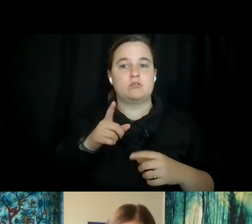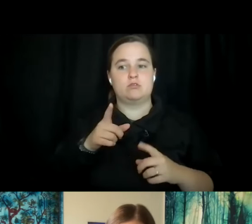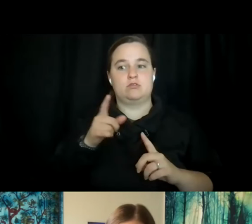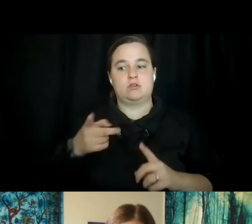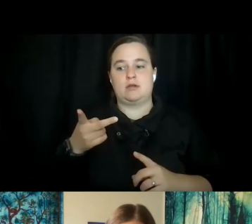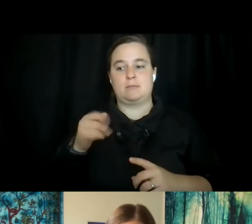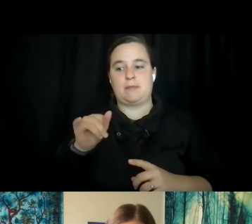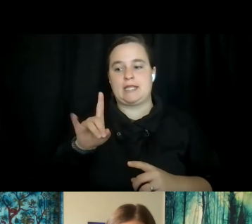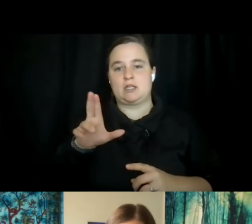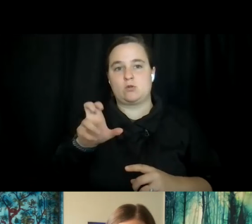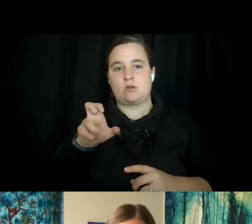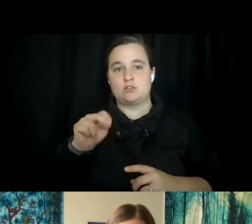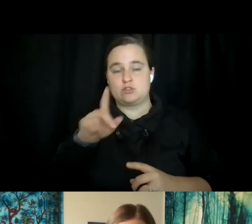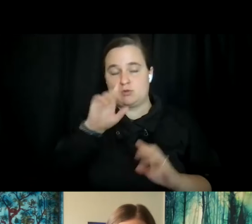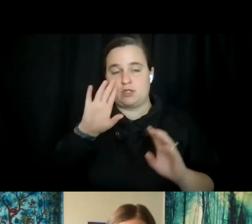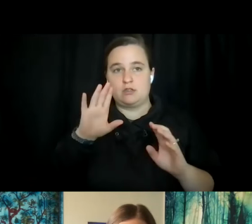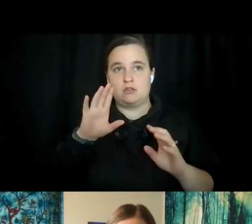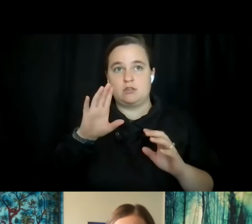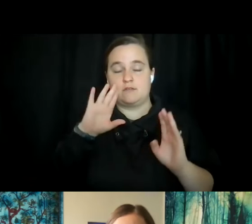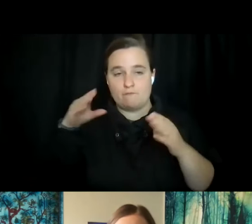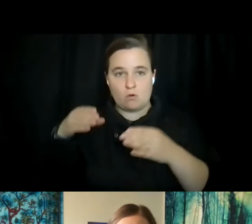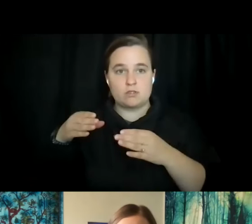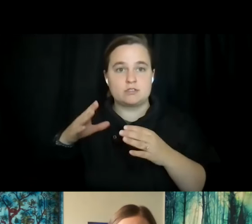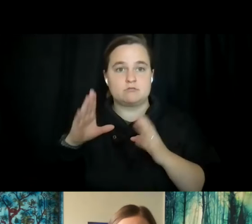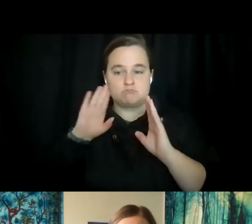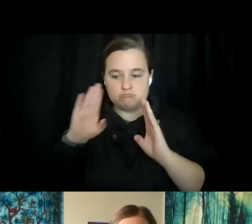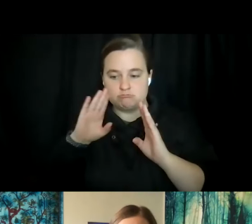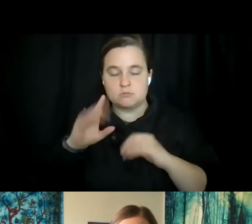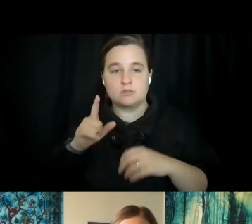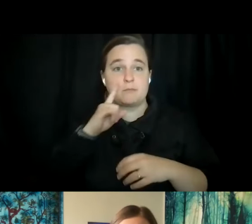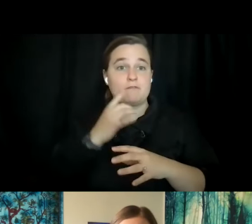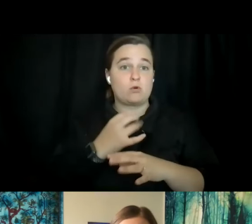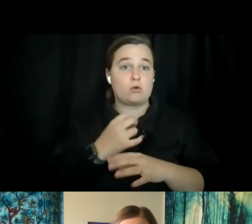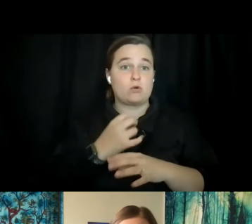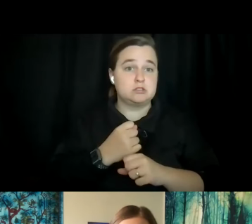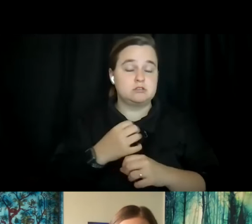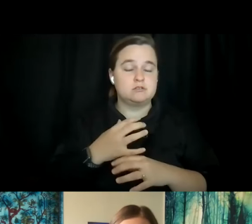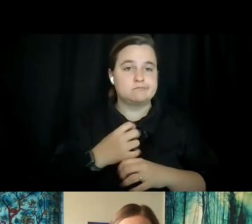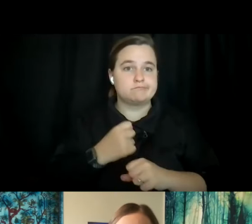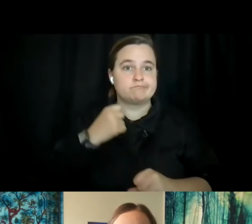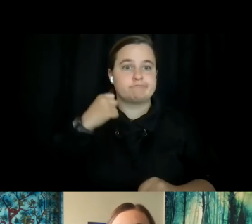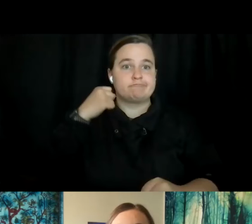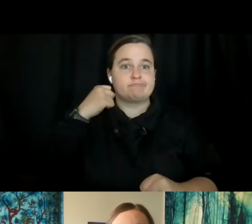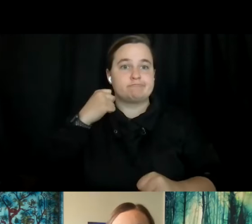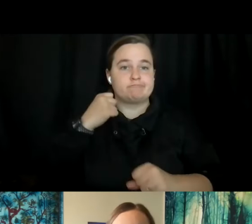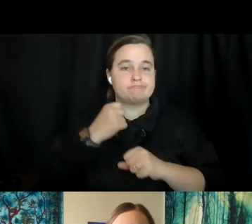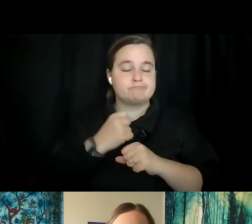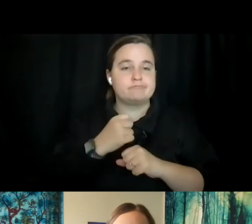intention, but in terms of that contraction and relaxation, I would say pendiculation is more